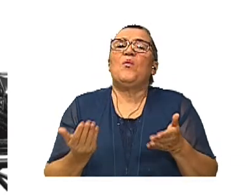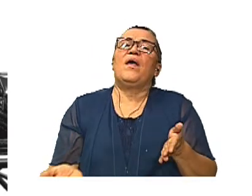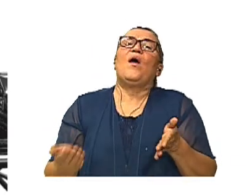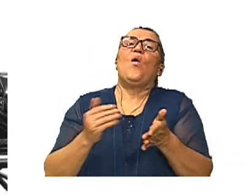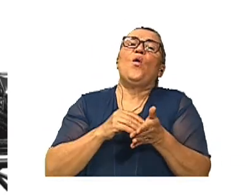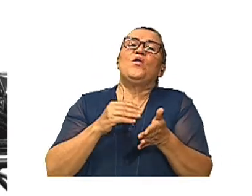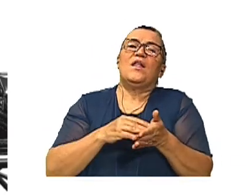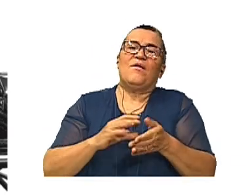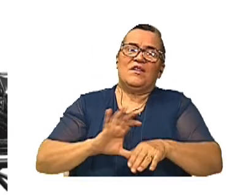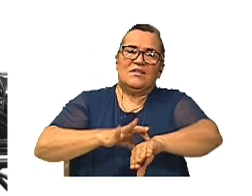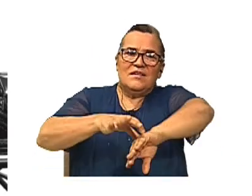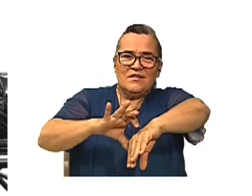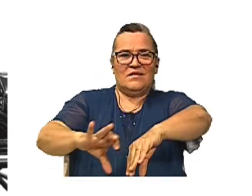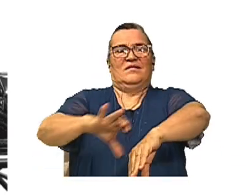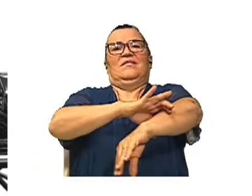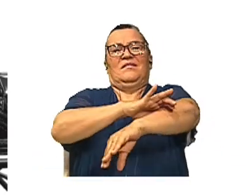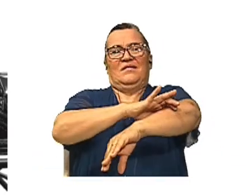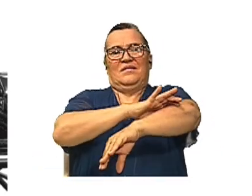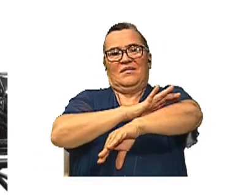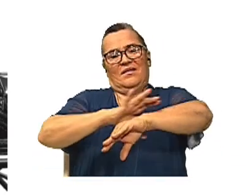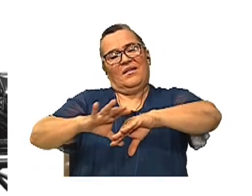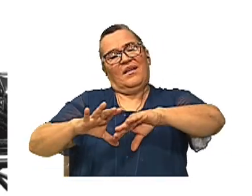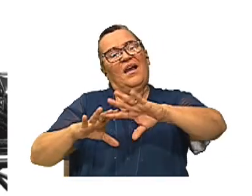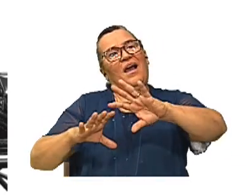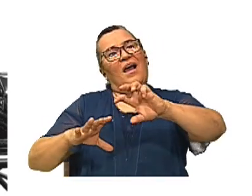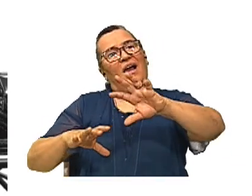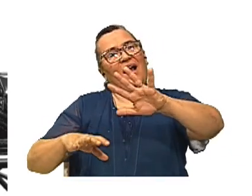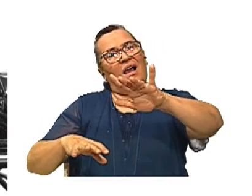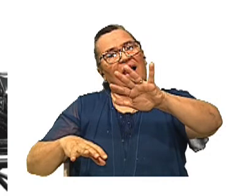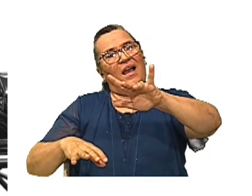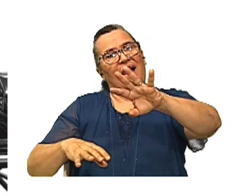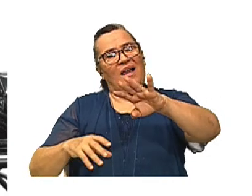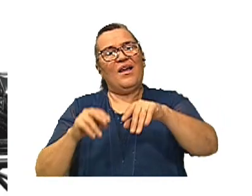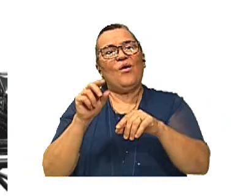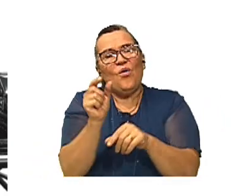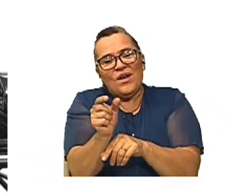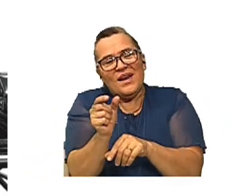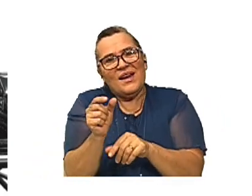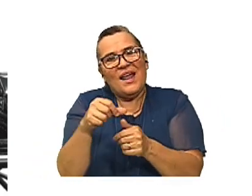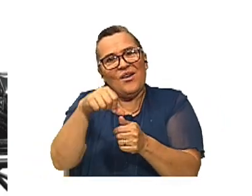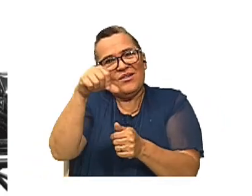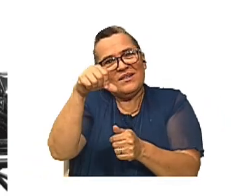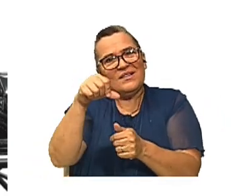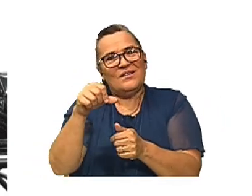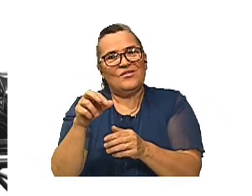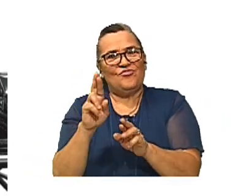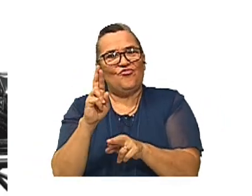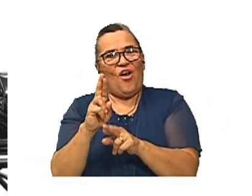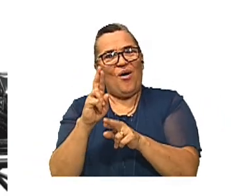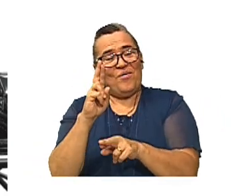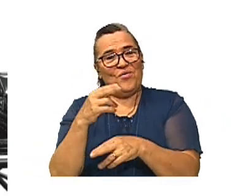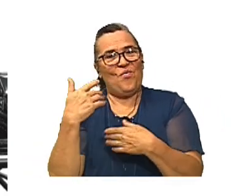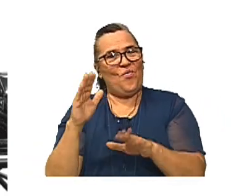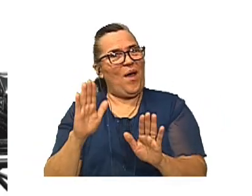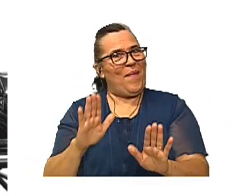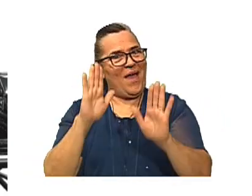or have that again with a nano-sized robot. Amazing,